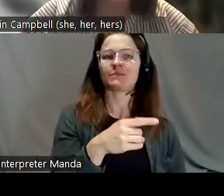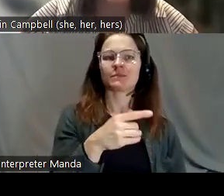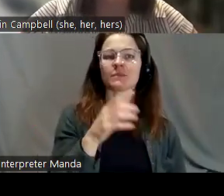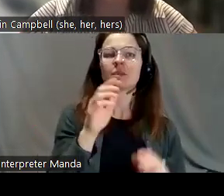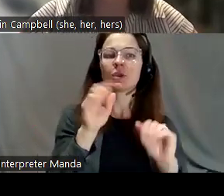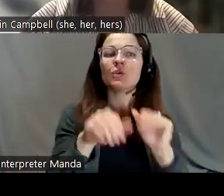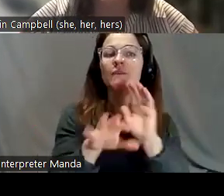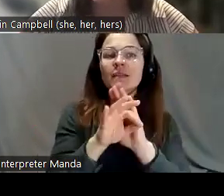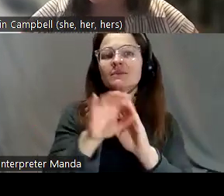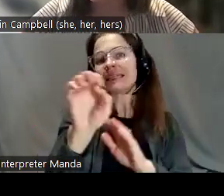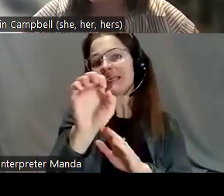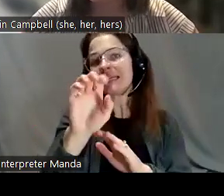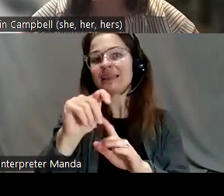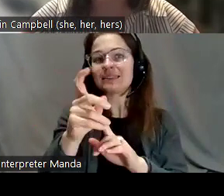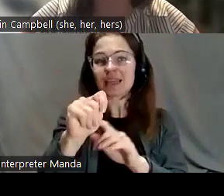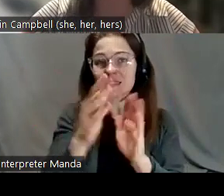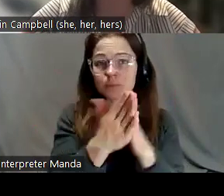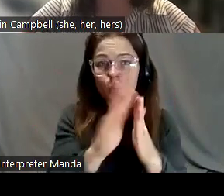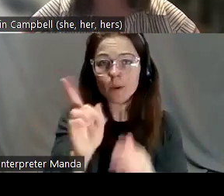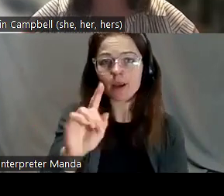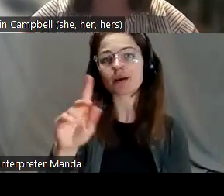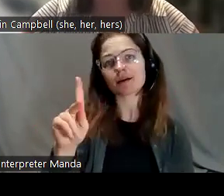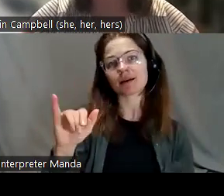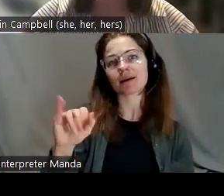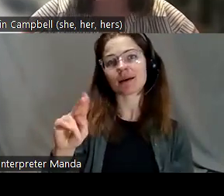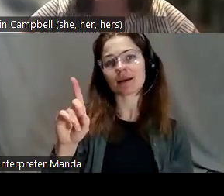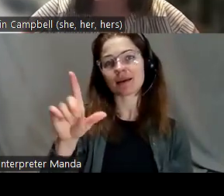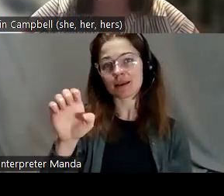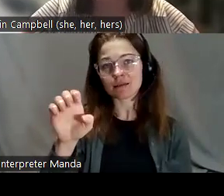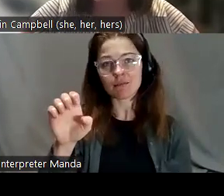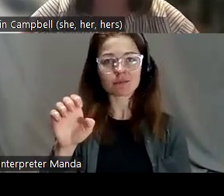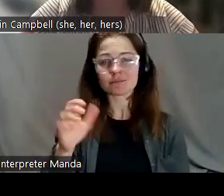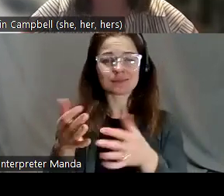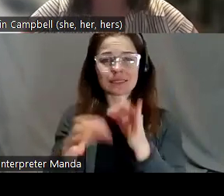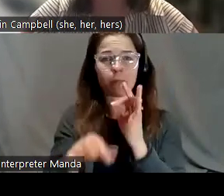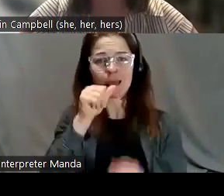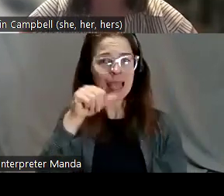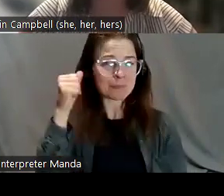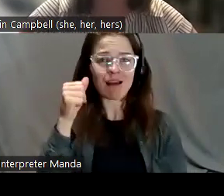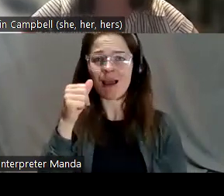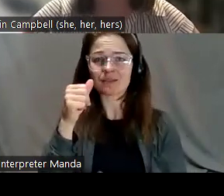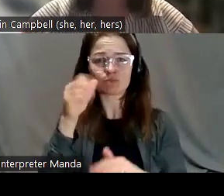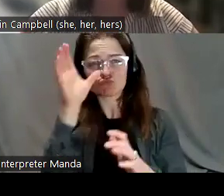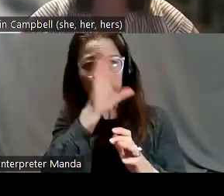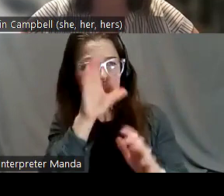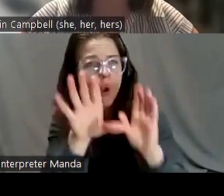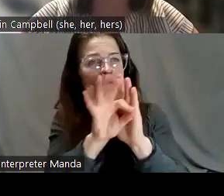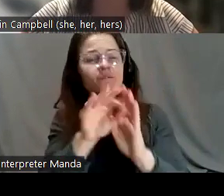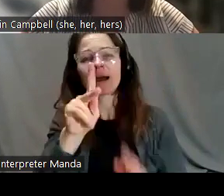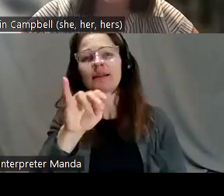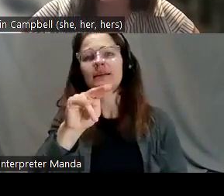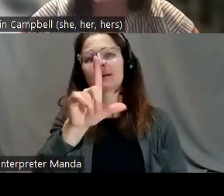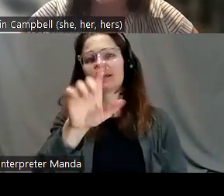the e-textbooks already on Kindle. You could do a simple Amazon search. Oftentimes there is a Kindle version within